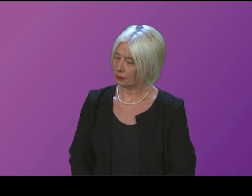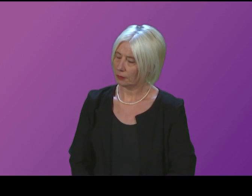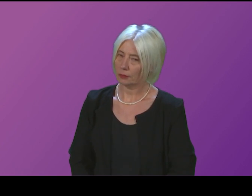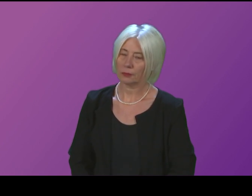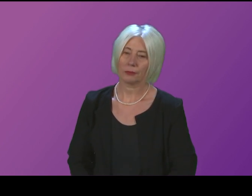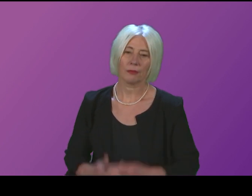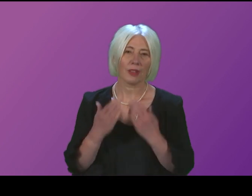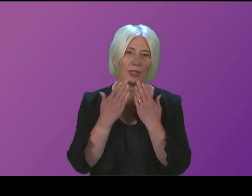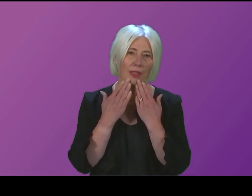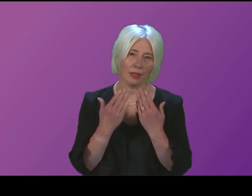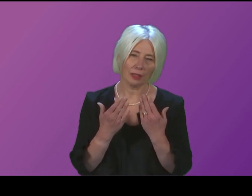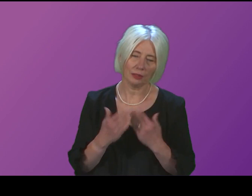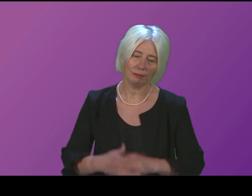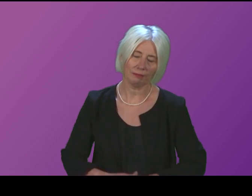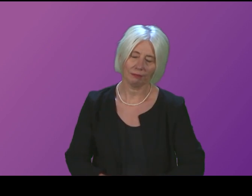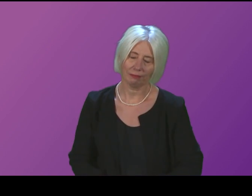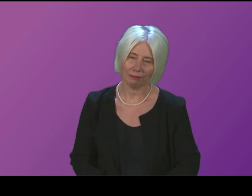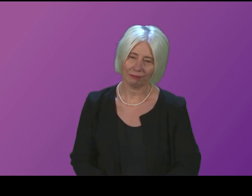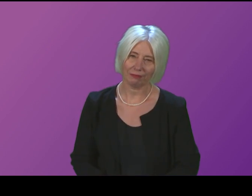Thank you. Thank you.